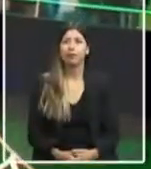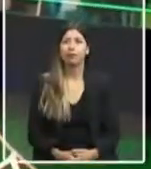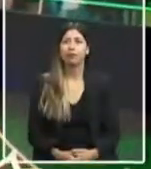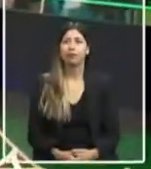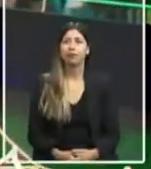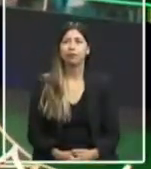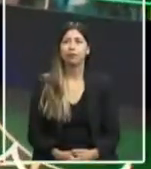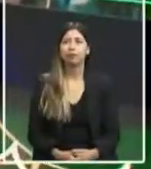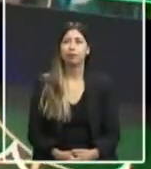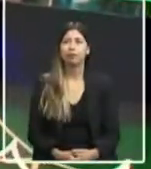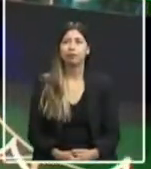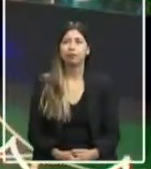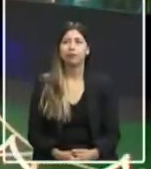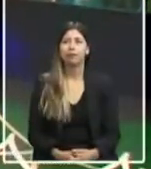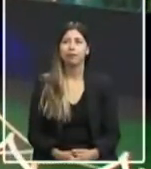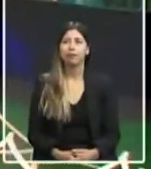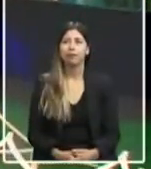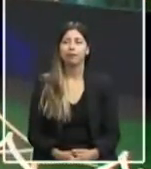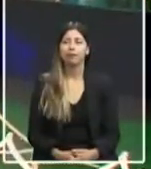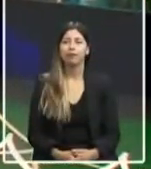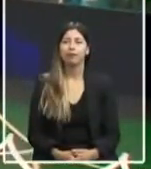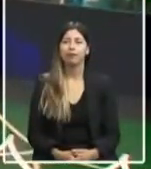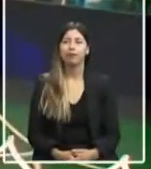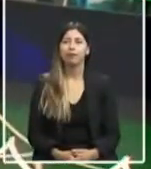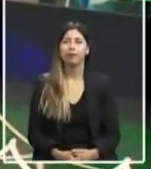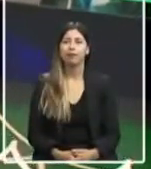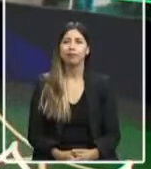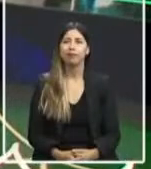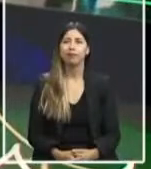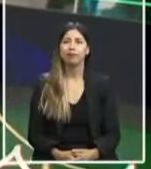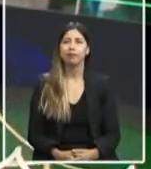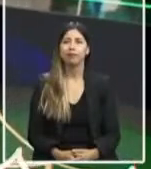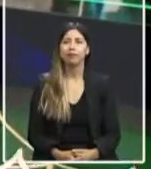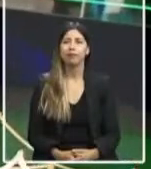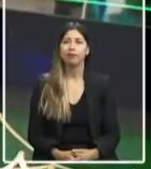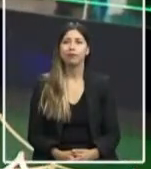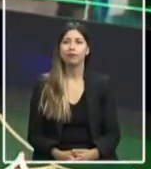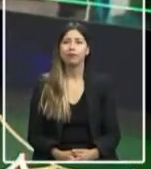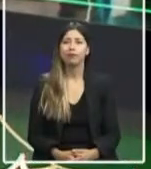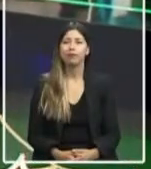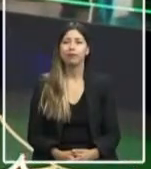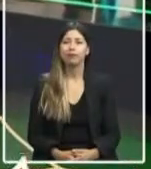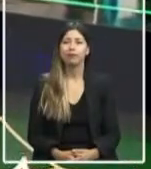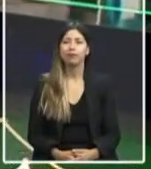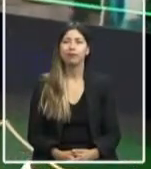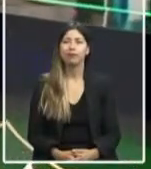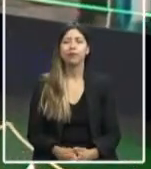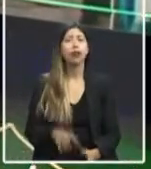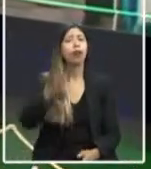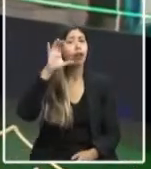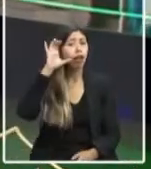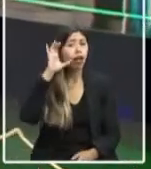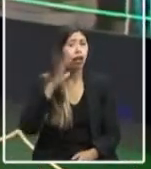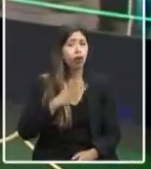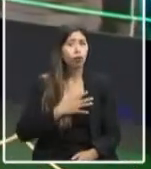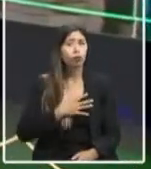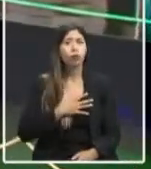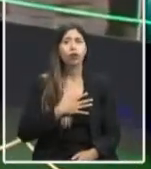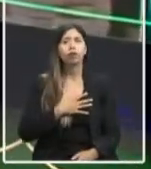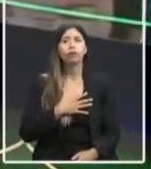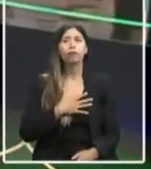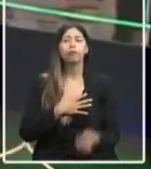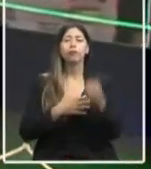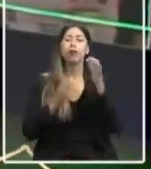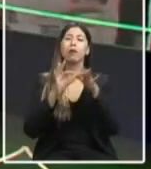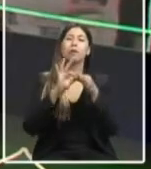Doctor. Hello. You hear me? I couldn't hear you. Yeah, we hear you perfectly. Thank you so much for your time.